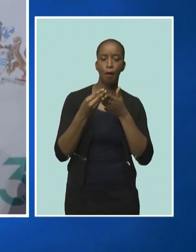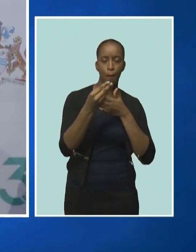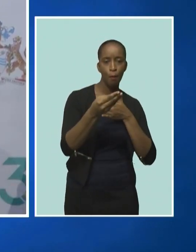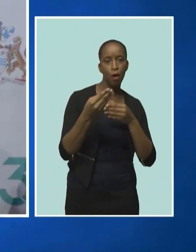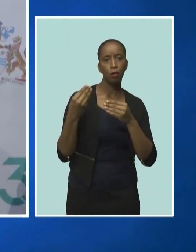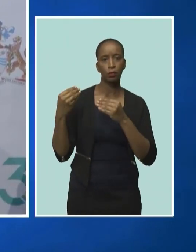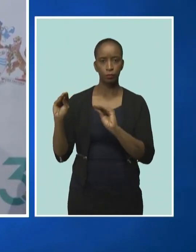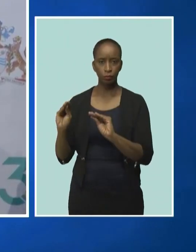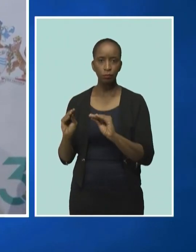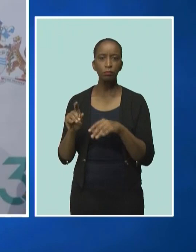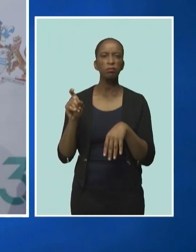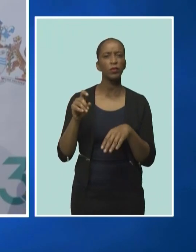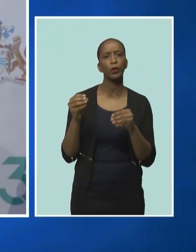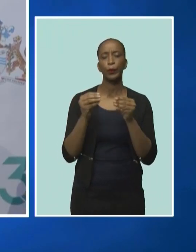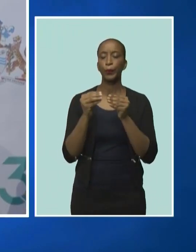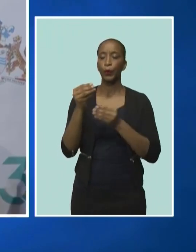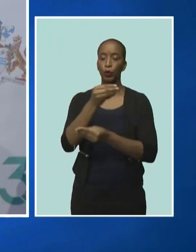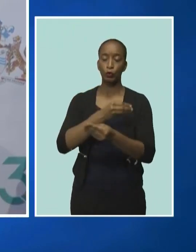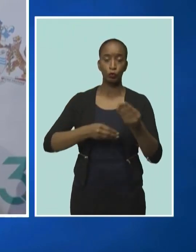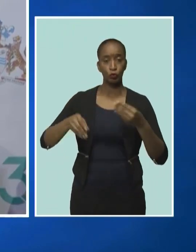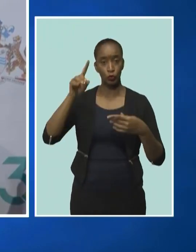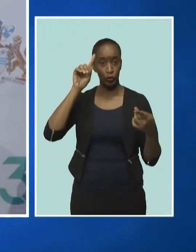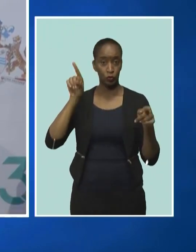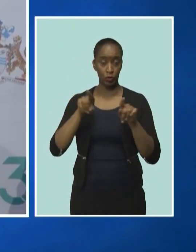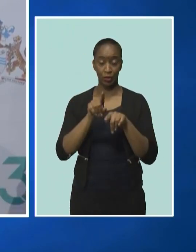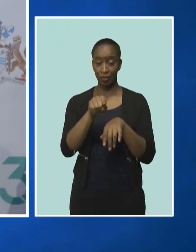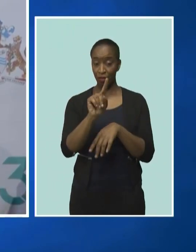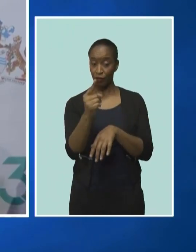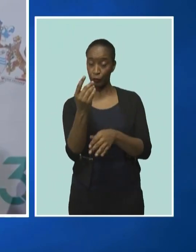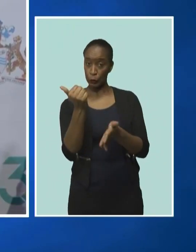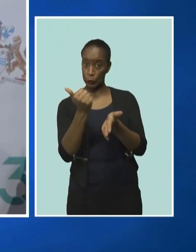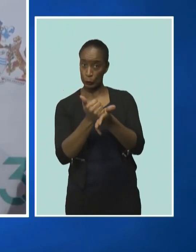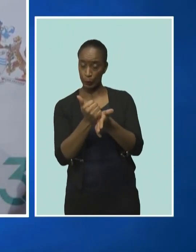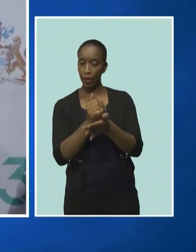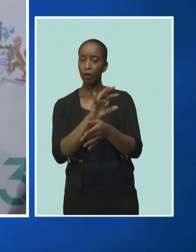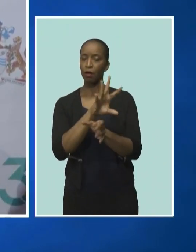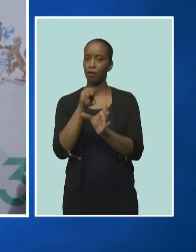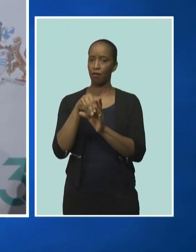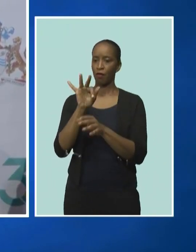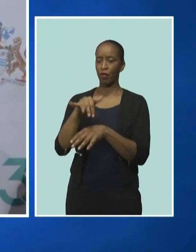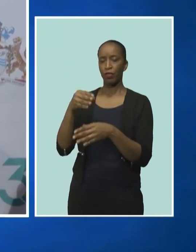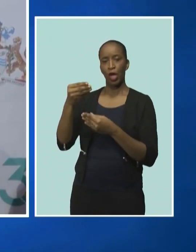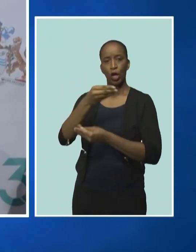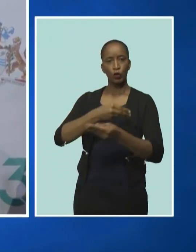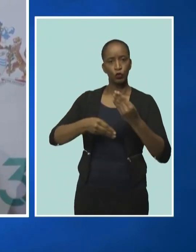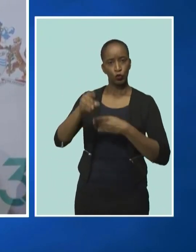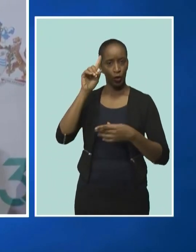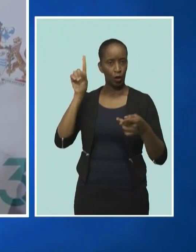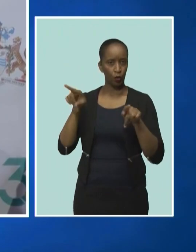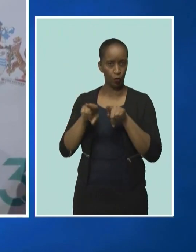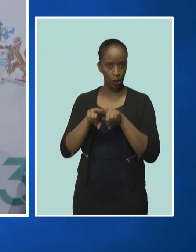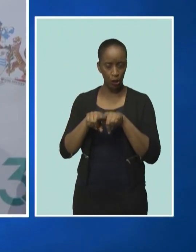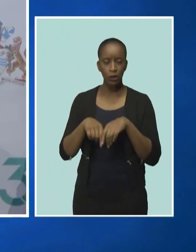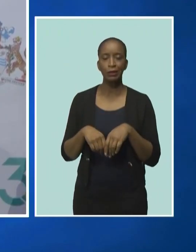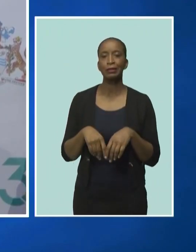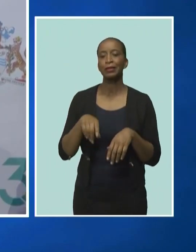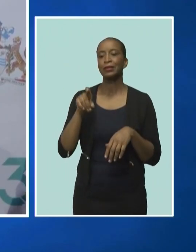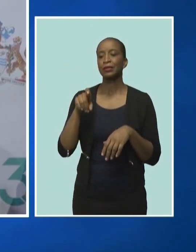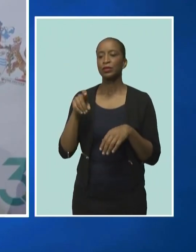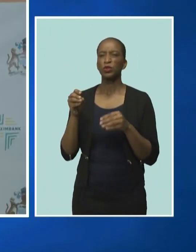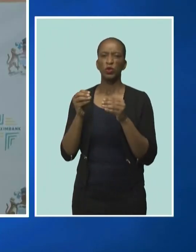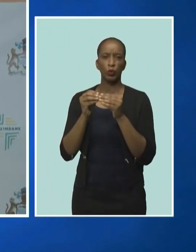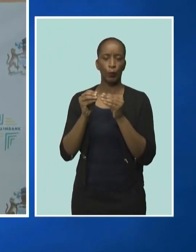in the Caribbean and Barbados is part of that process, facilitating it. As Jean Leon said earlier, we need some financing